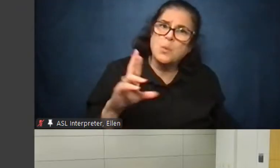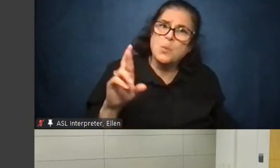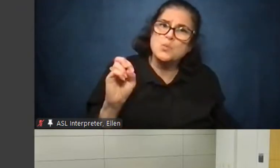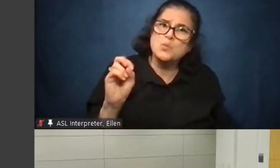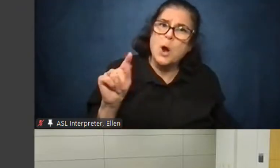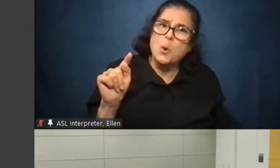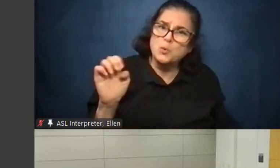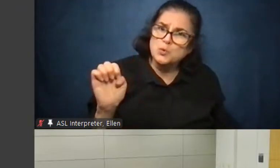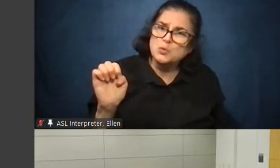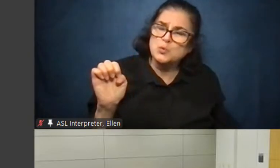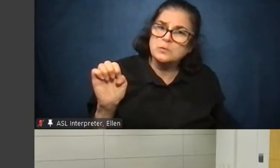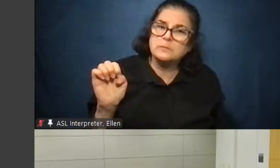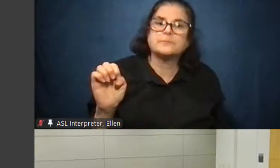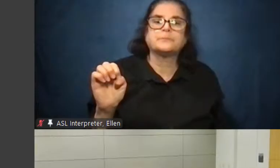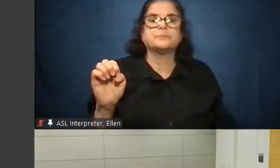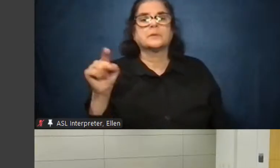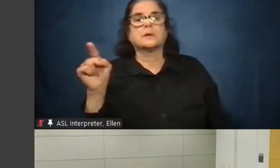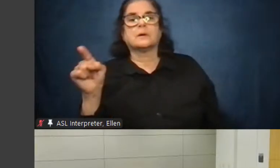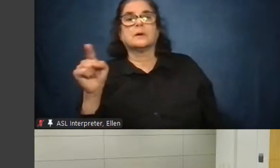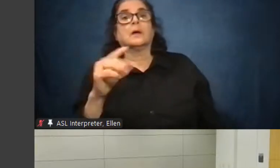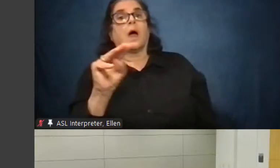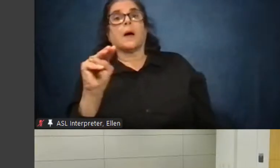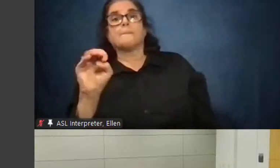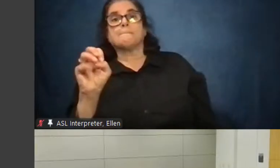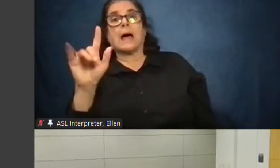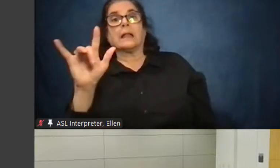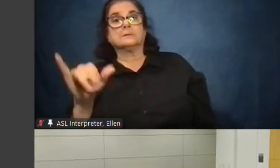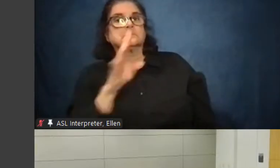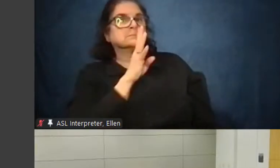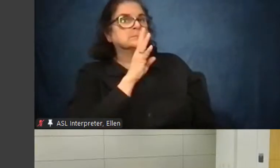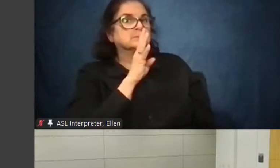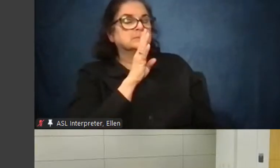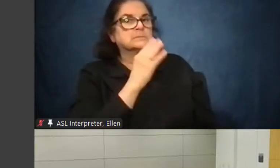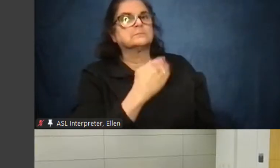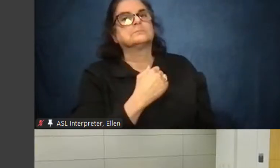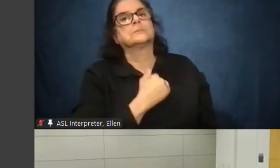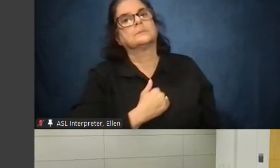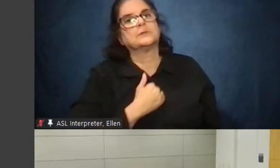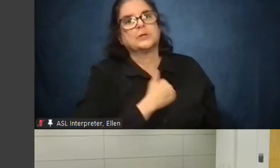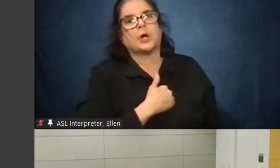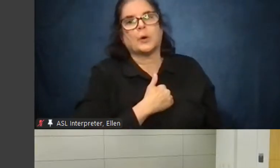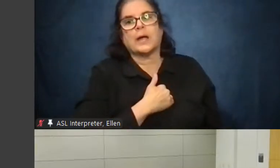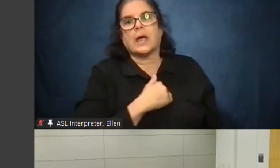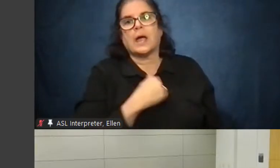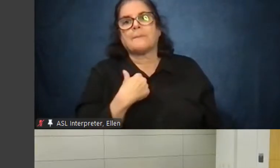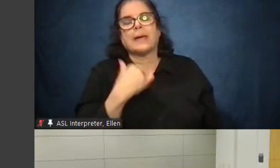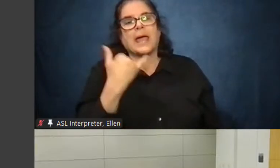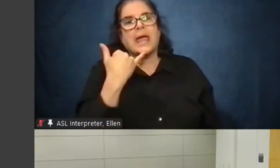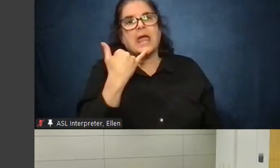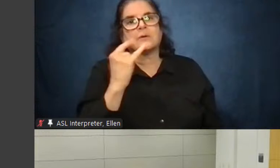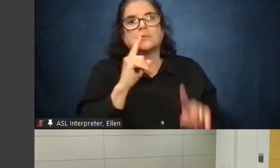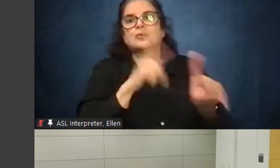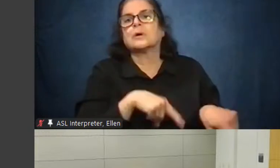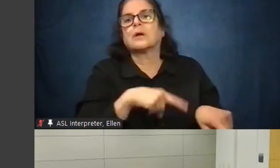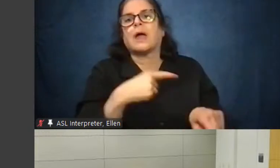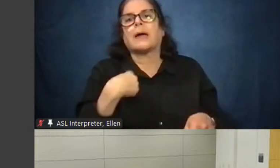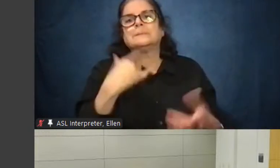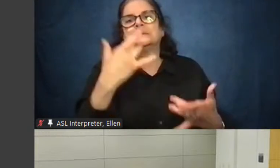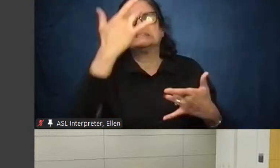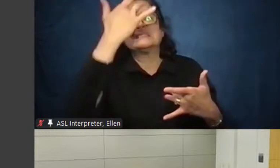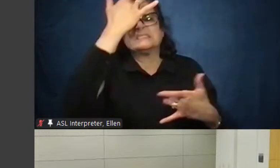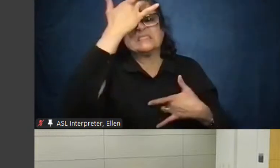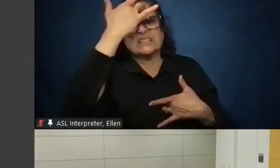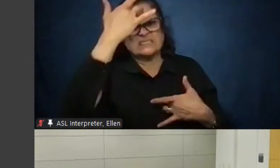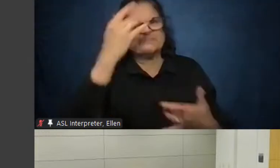Thank you for the question. This is Molly, and I apologize that I'm taking this call from home. I have a sick